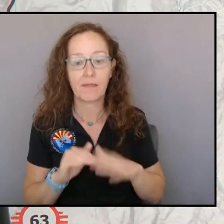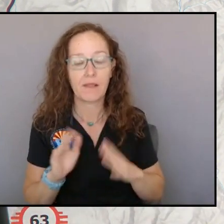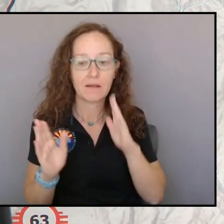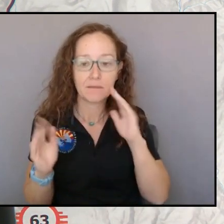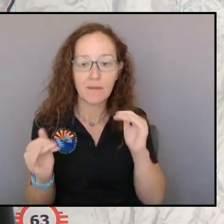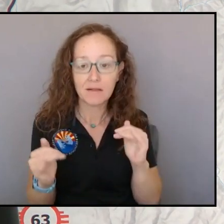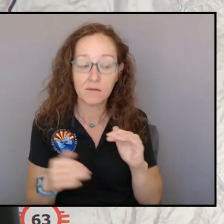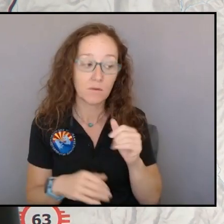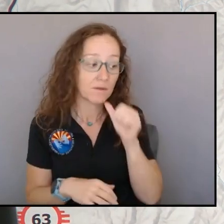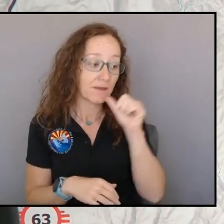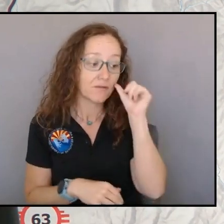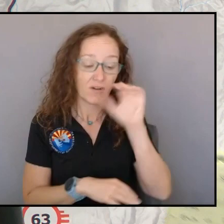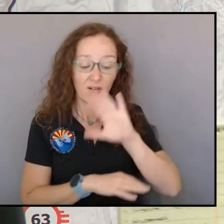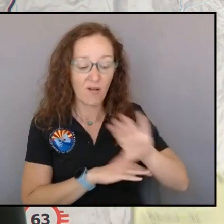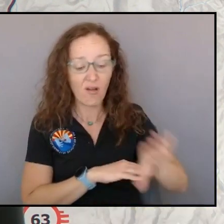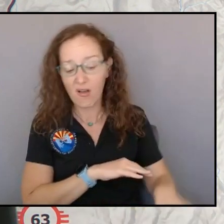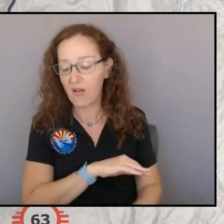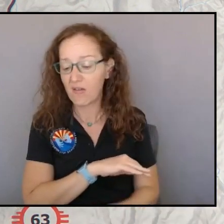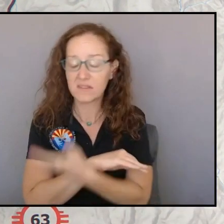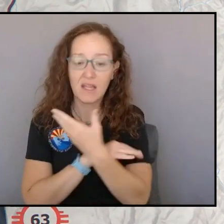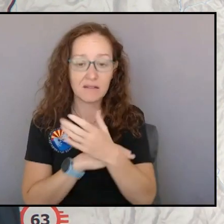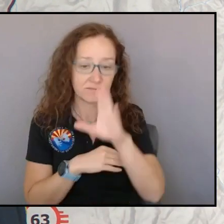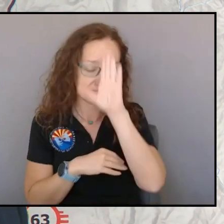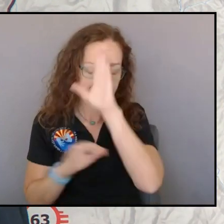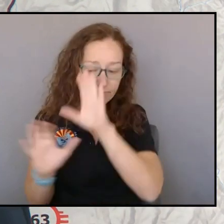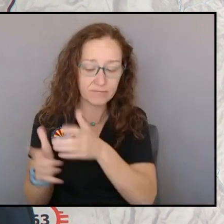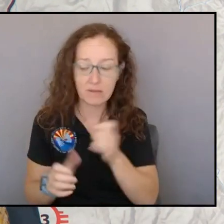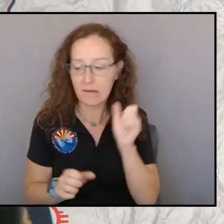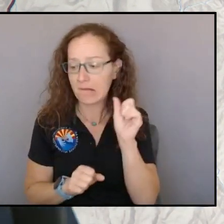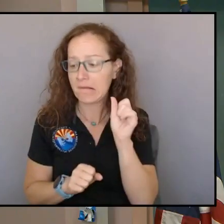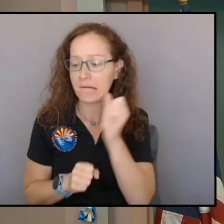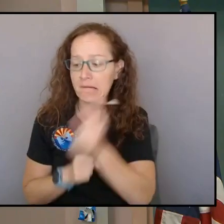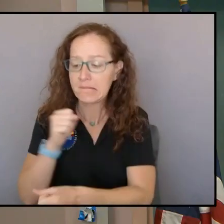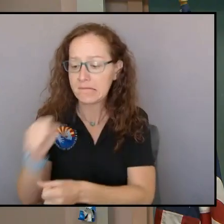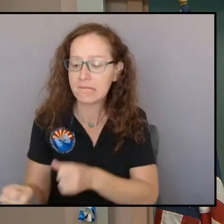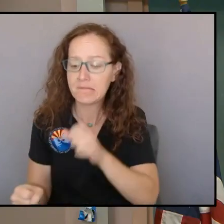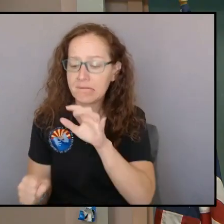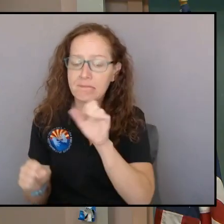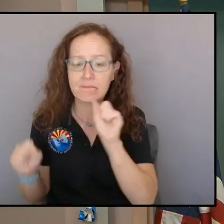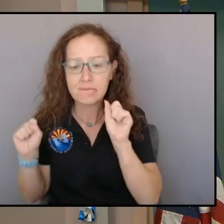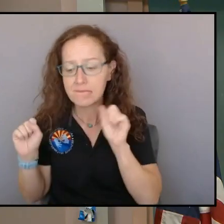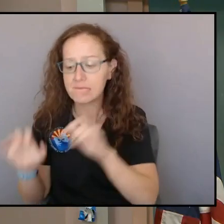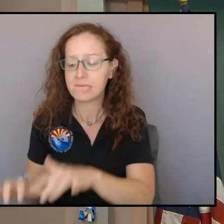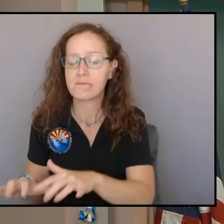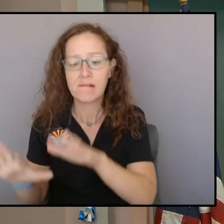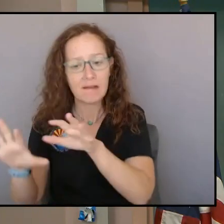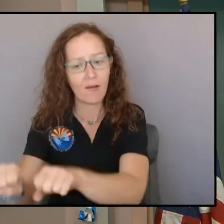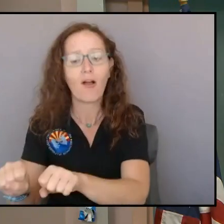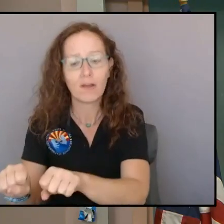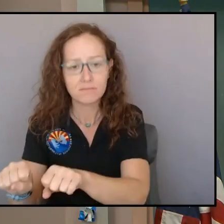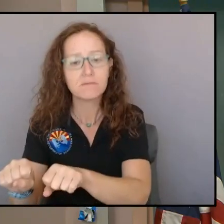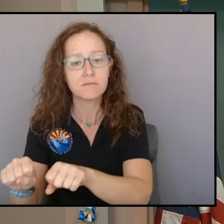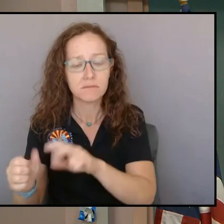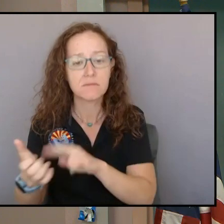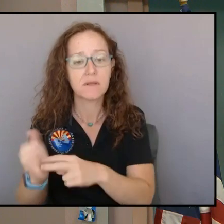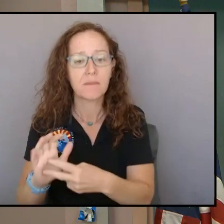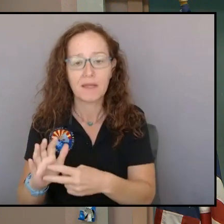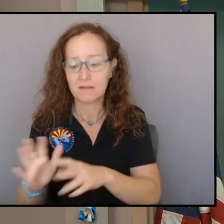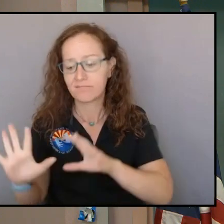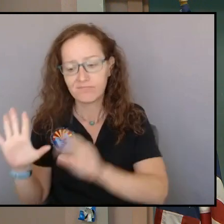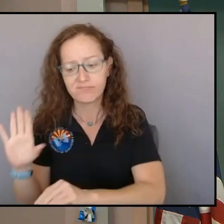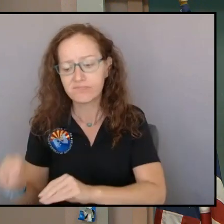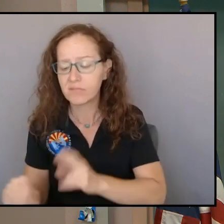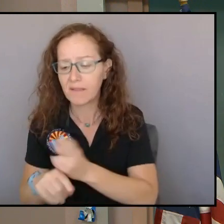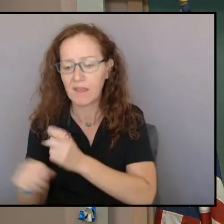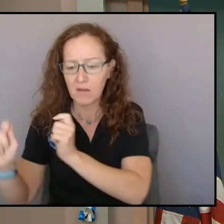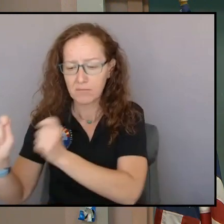night were able to get in. They caught the spot fire. Catching it means they got in, they cut hand line, used dozers, and put hose